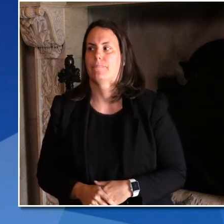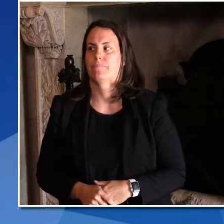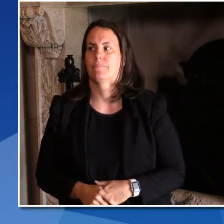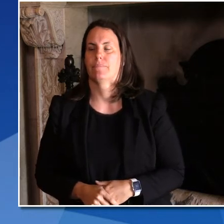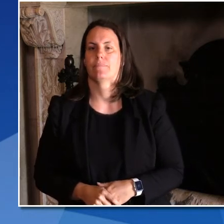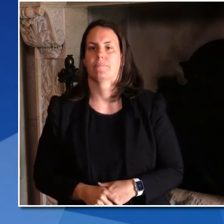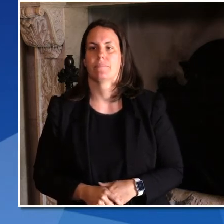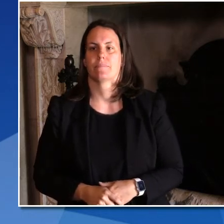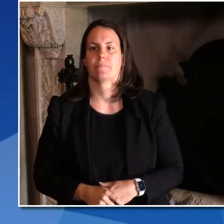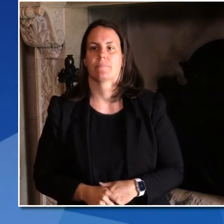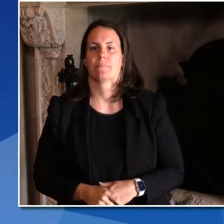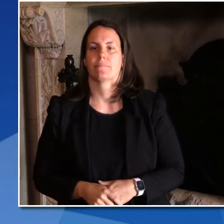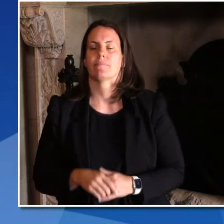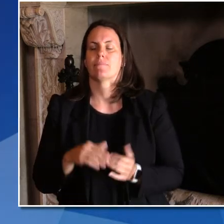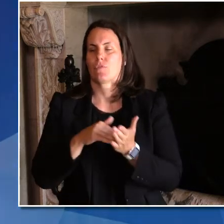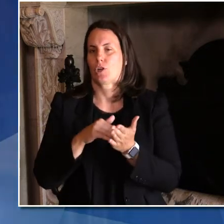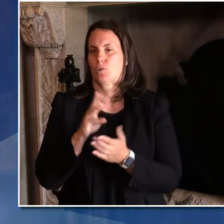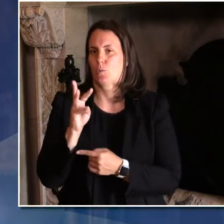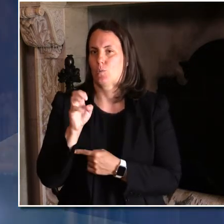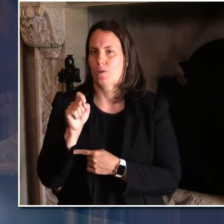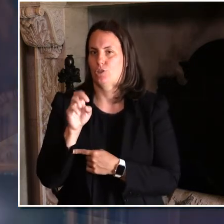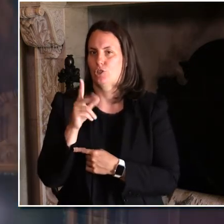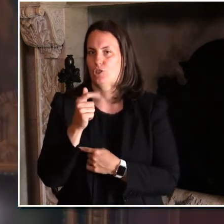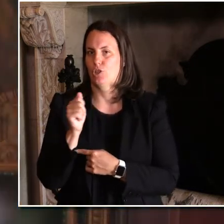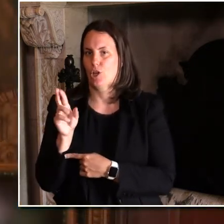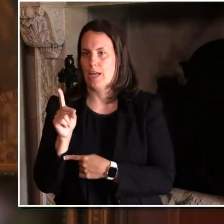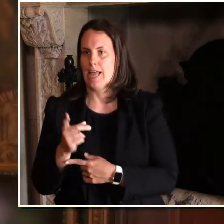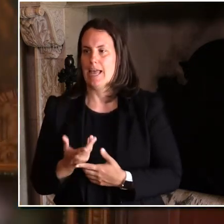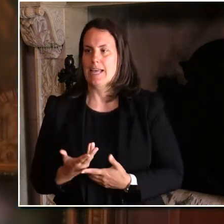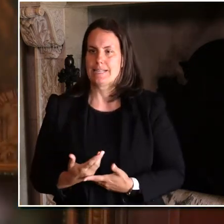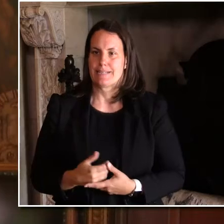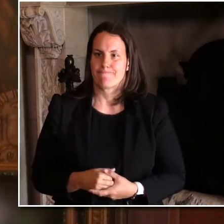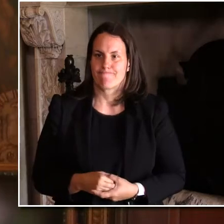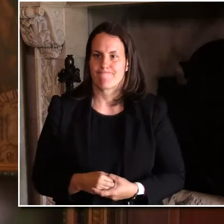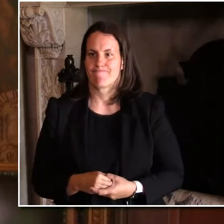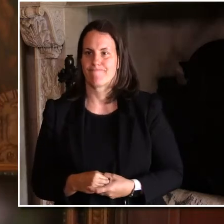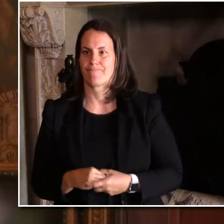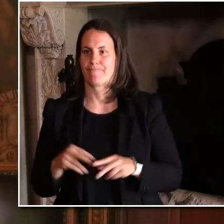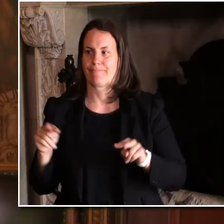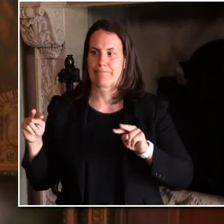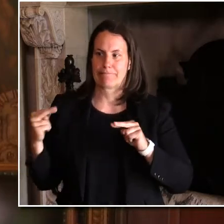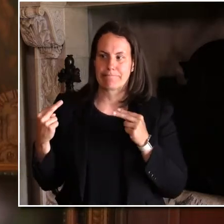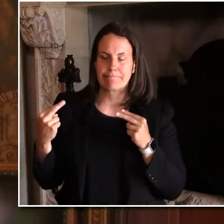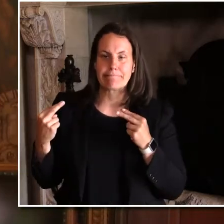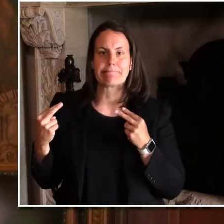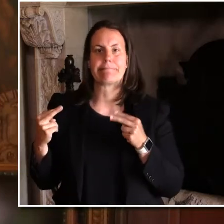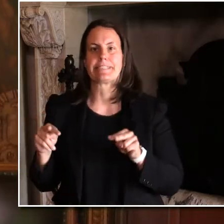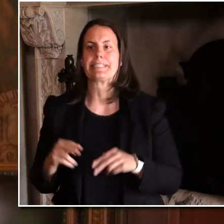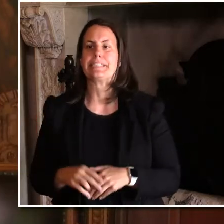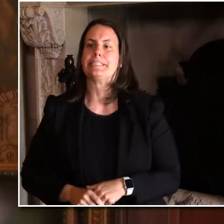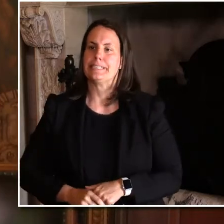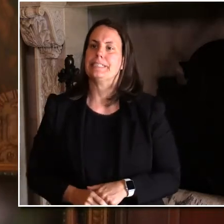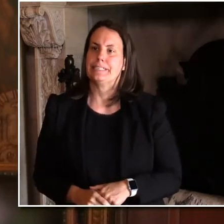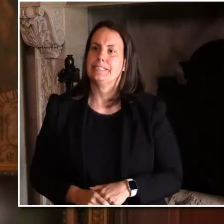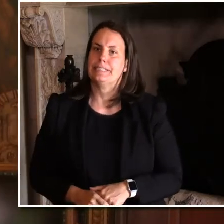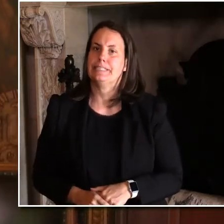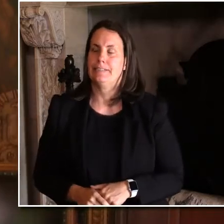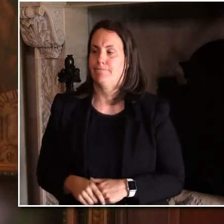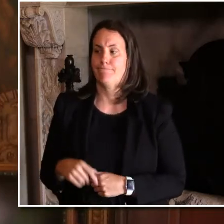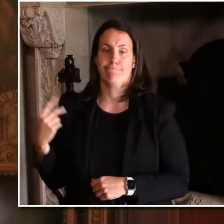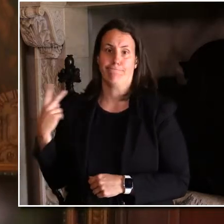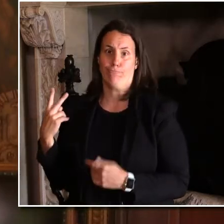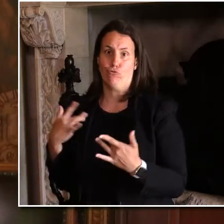So I think, yeah, we both have concerns. I think everyone has a lot of concerns. You know, this is uncharted